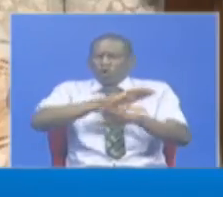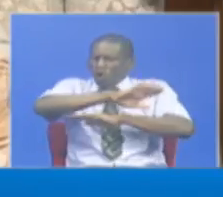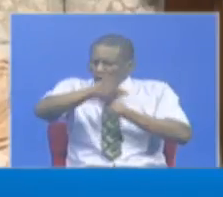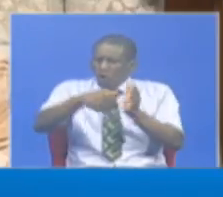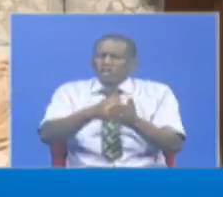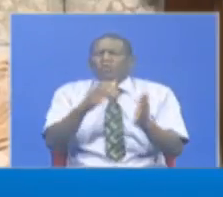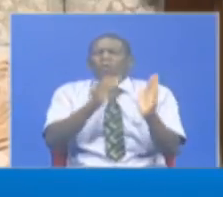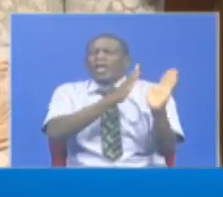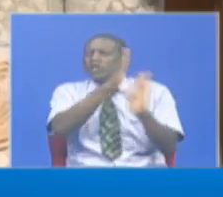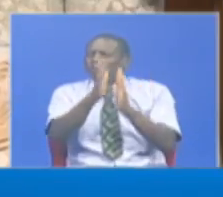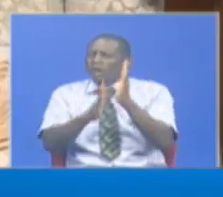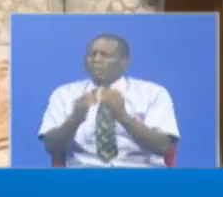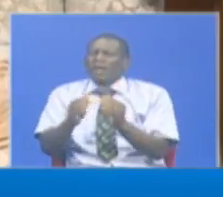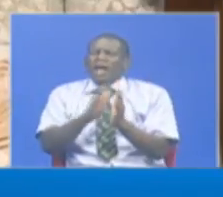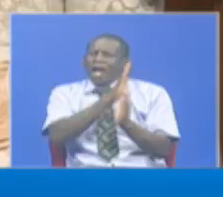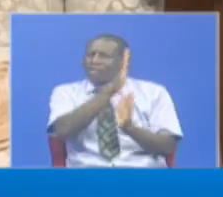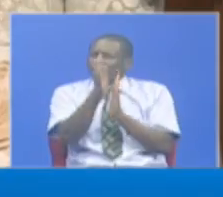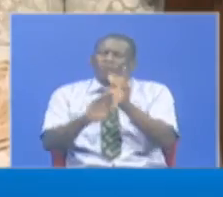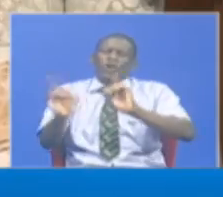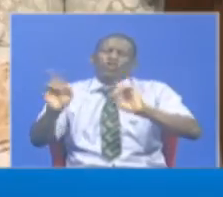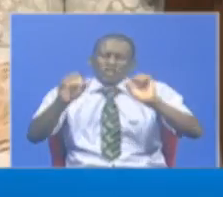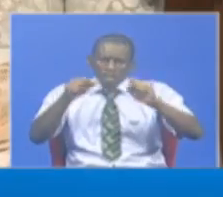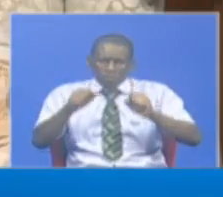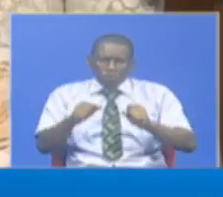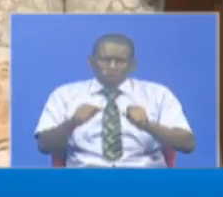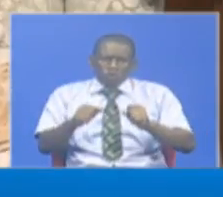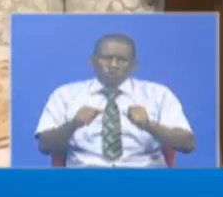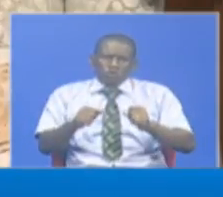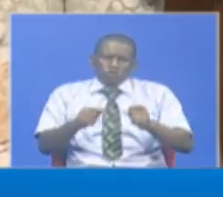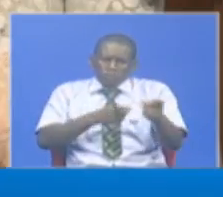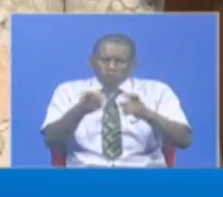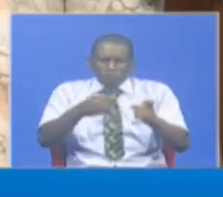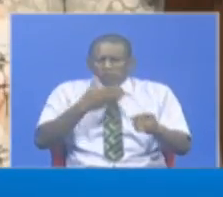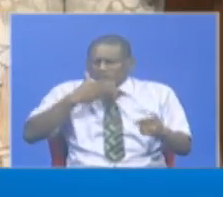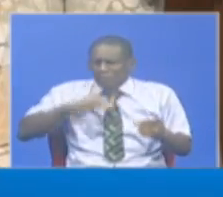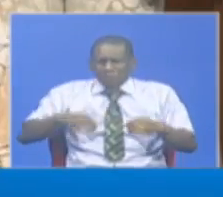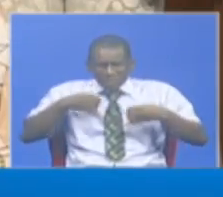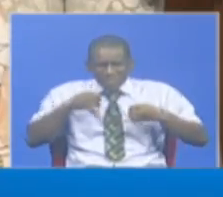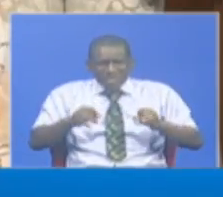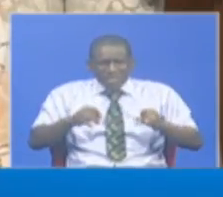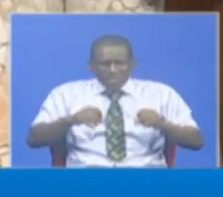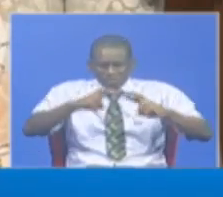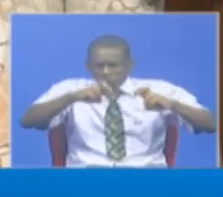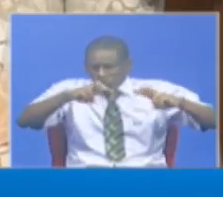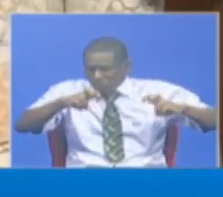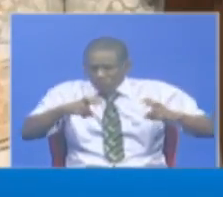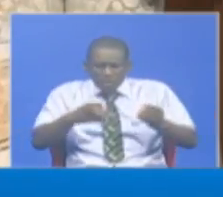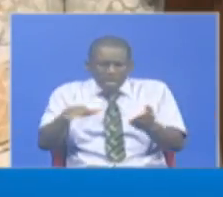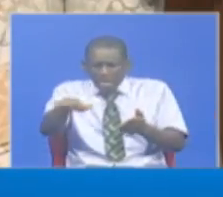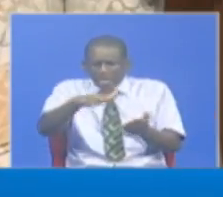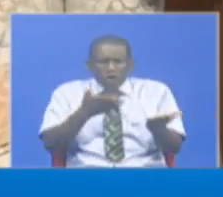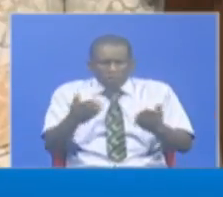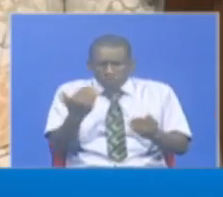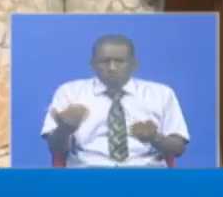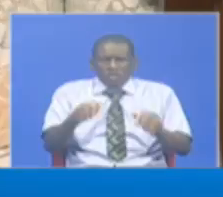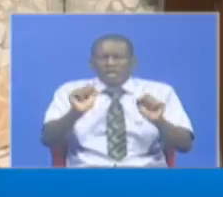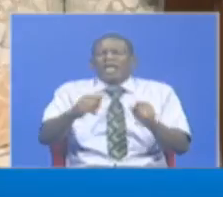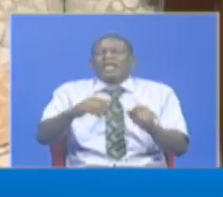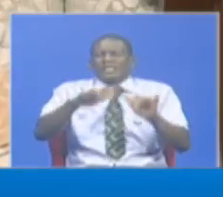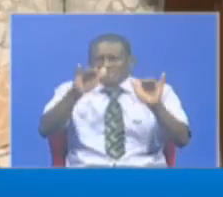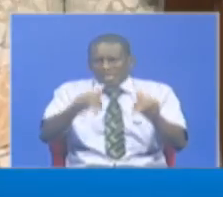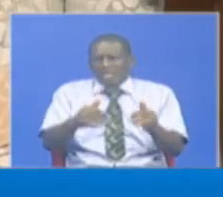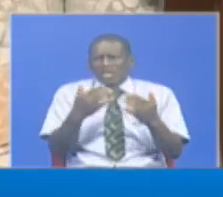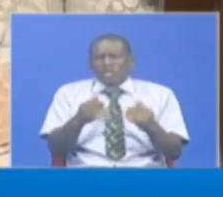The libraries could not be able to cope with them because the parents were trying to find a place to keep the children. Indeed. So it is my